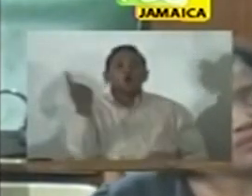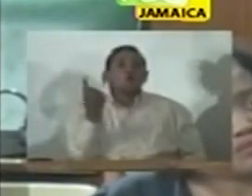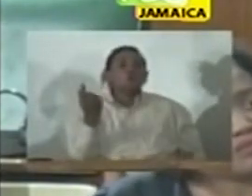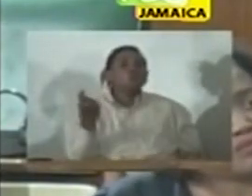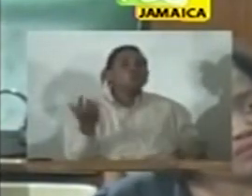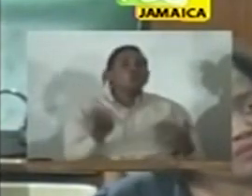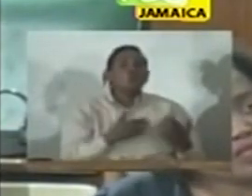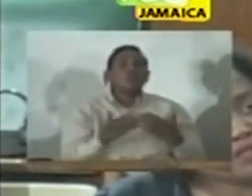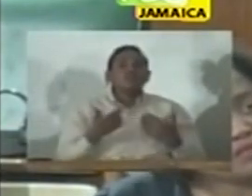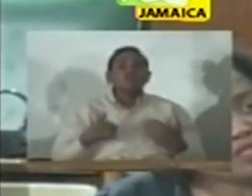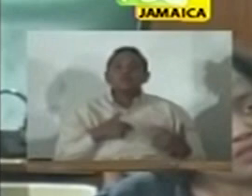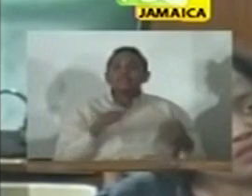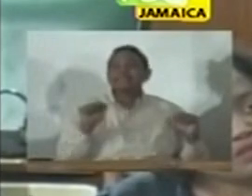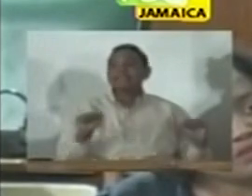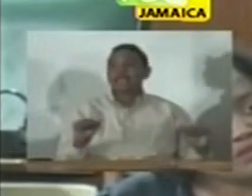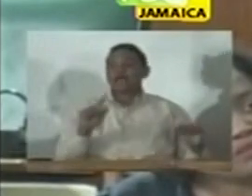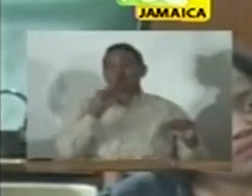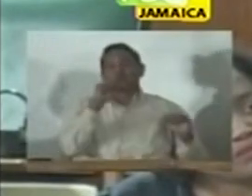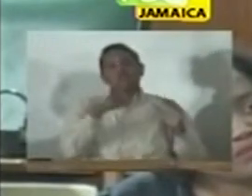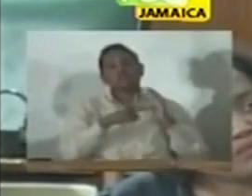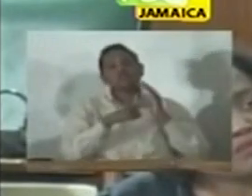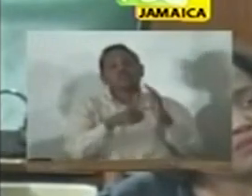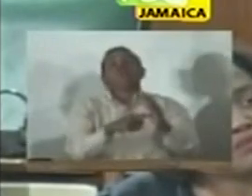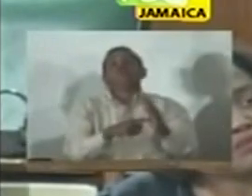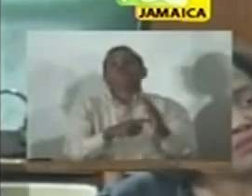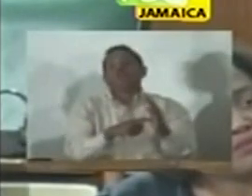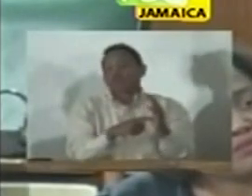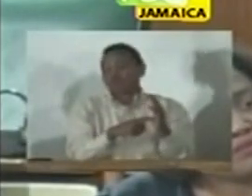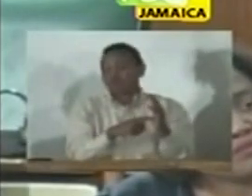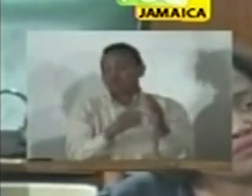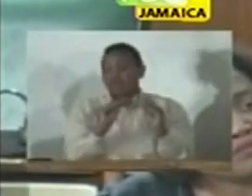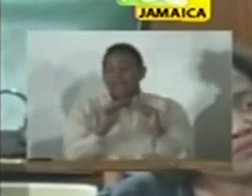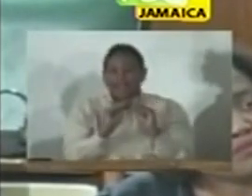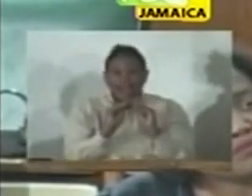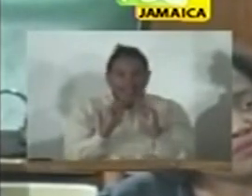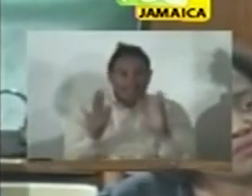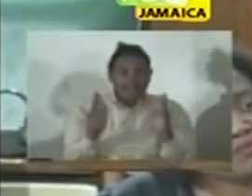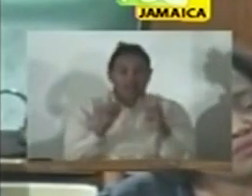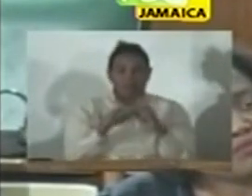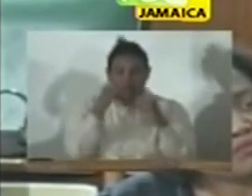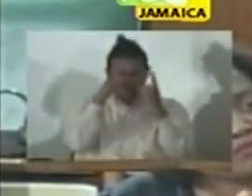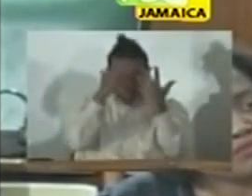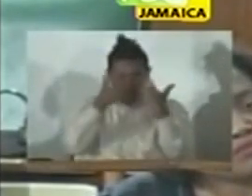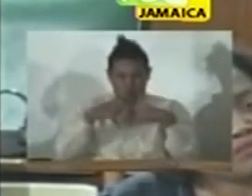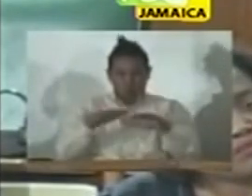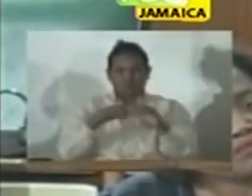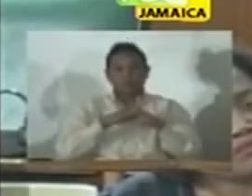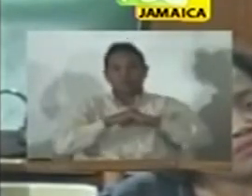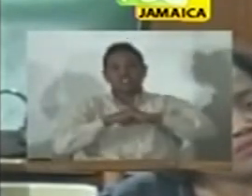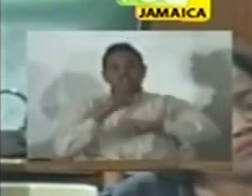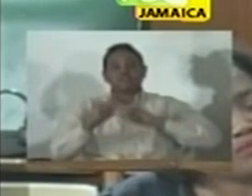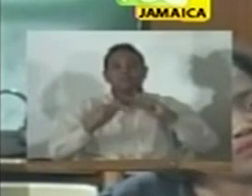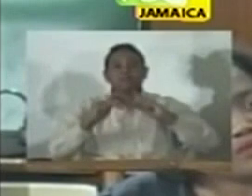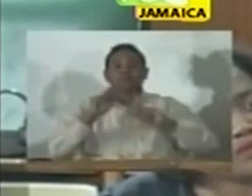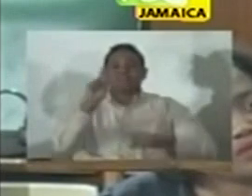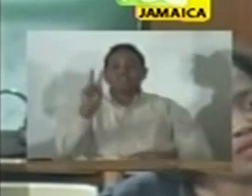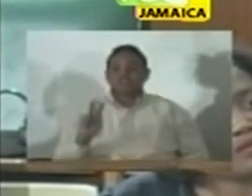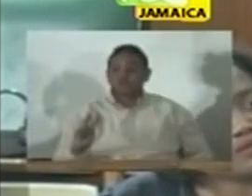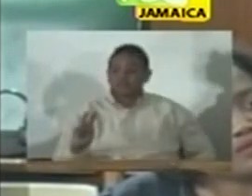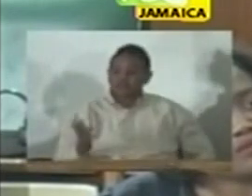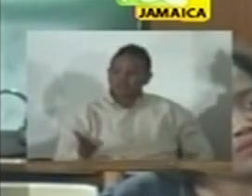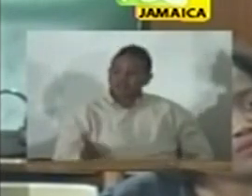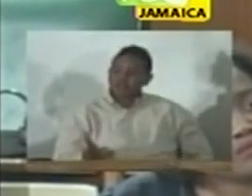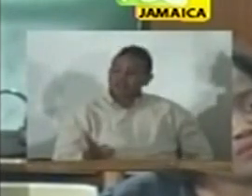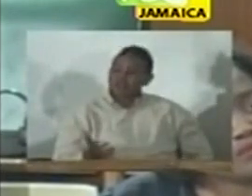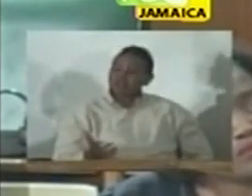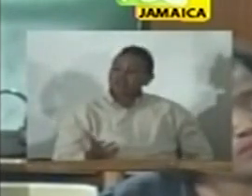whatever we can to demonstrate clear and coherent protection for the people of Venezuela. But it